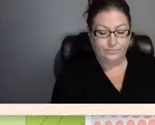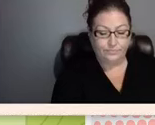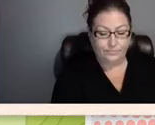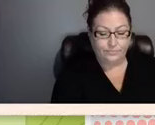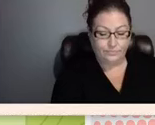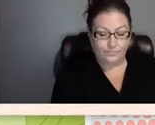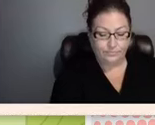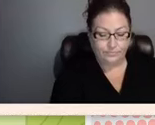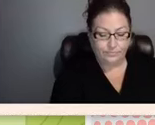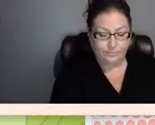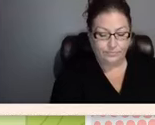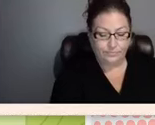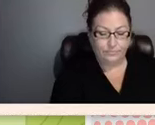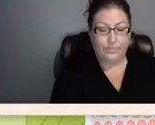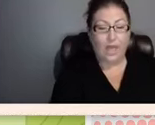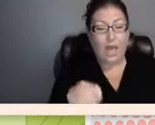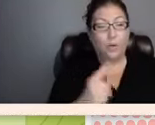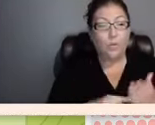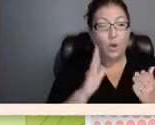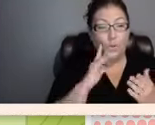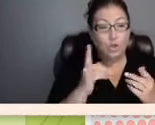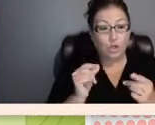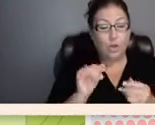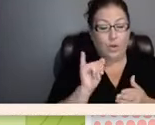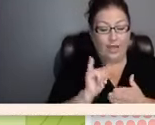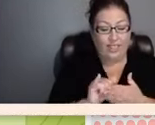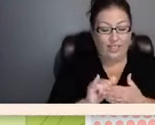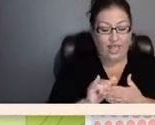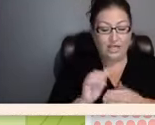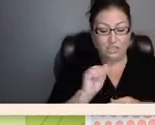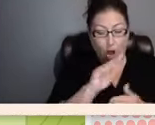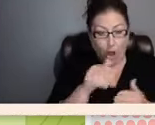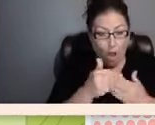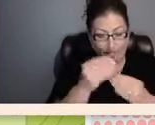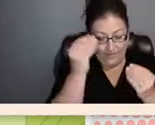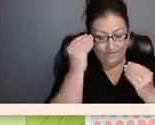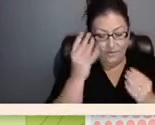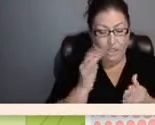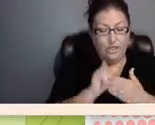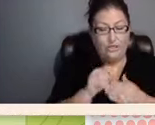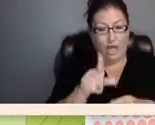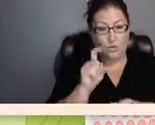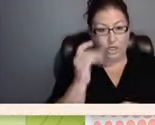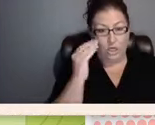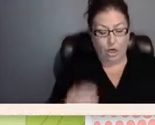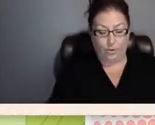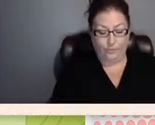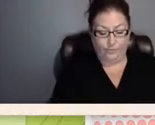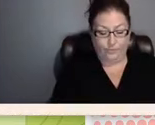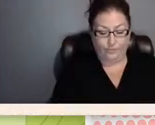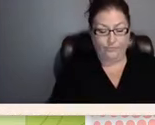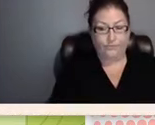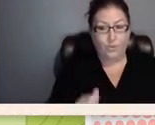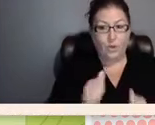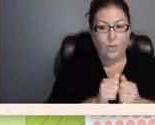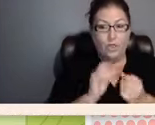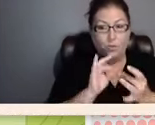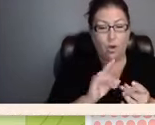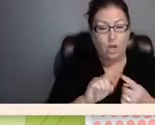And what you'll do is, this is all of the information that you need to know with regard to how to go